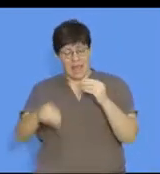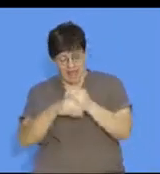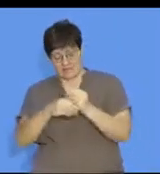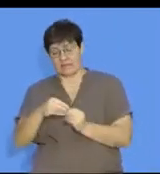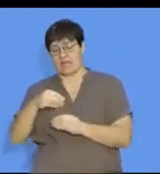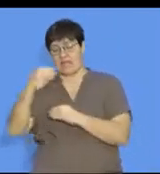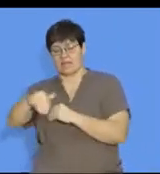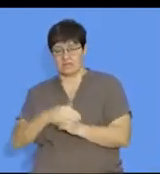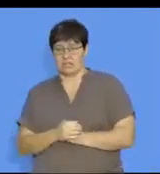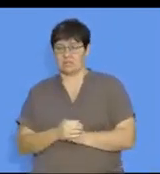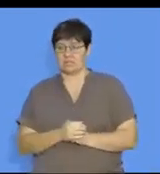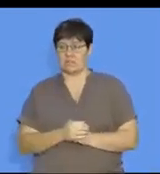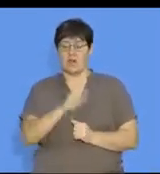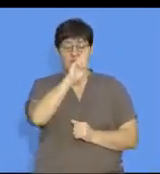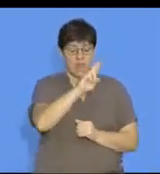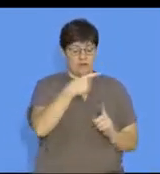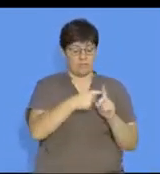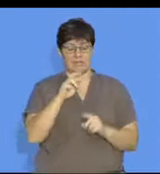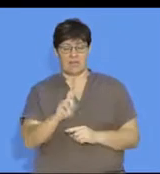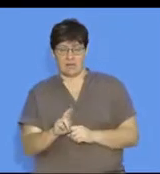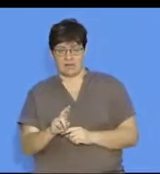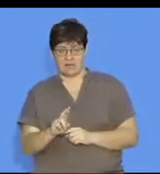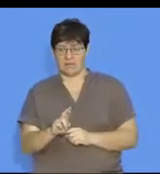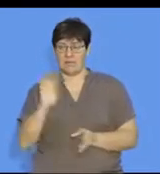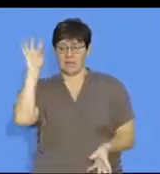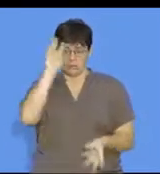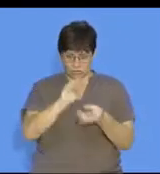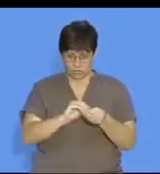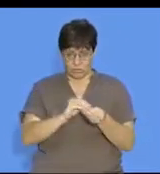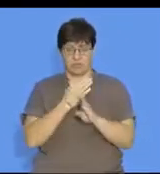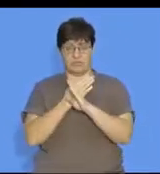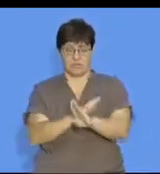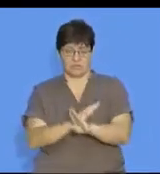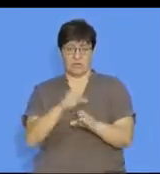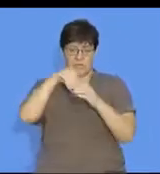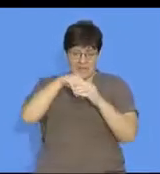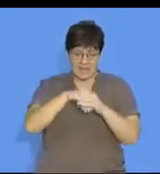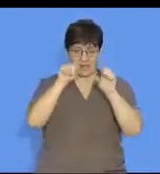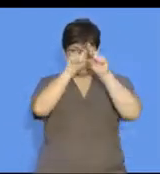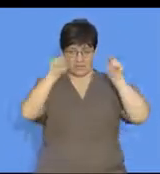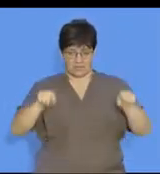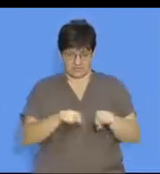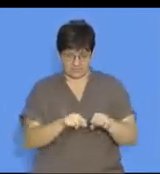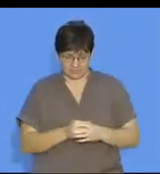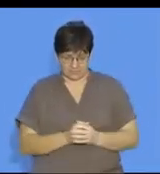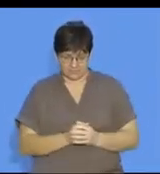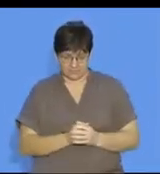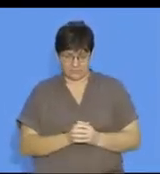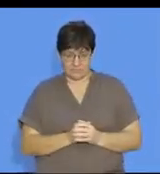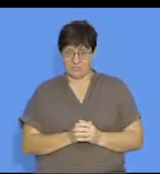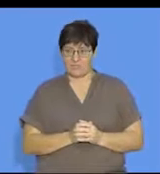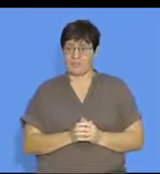as R plus R. So this is the total resistance in the circuit, right? Now,